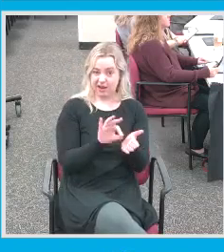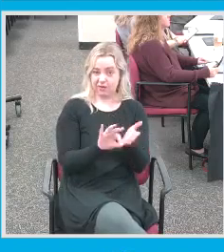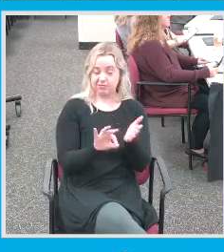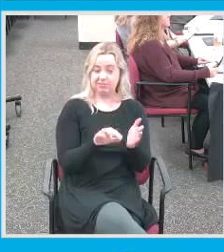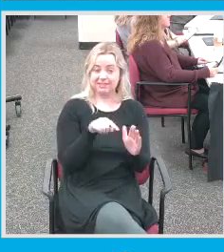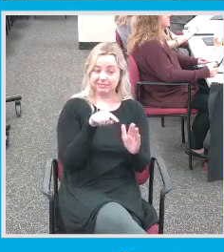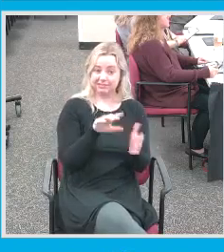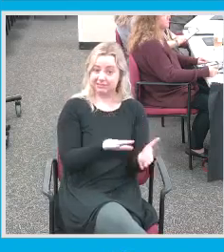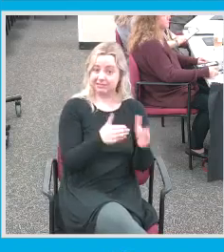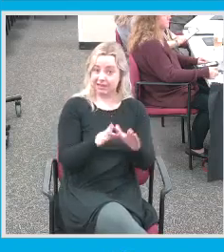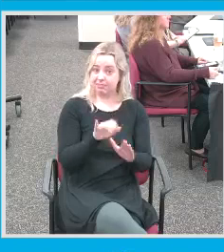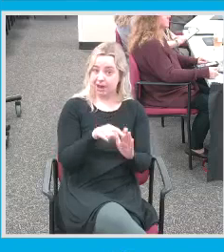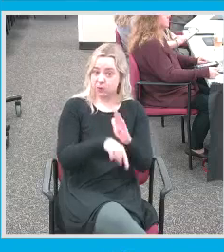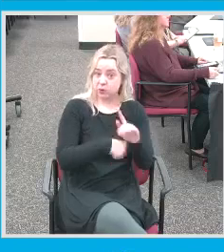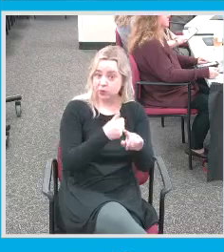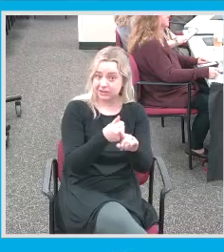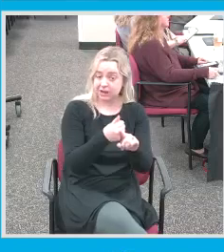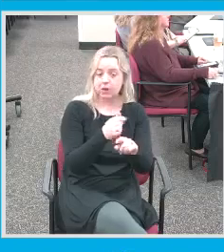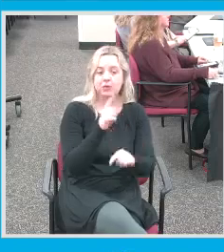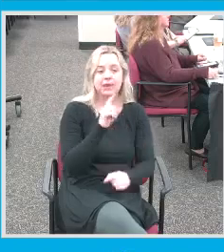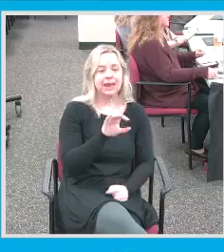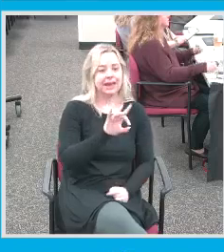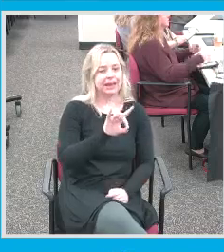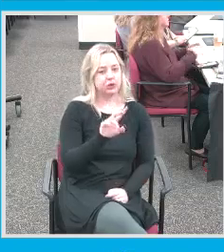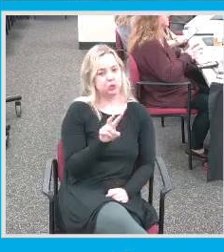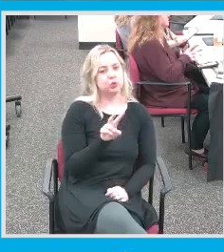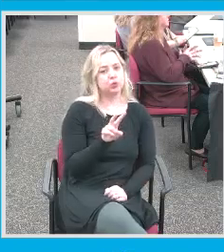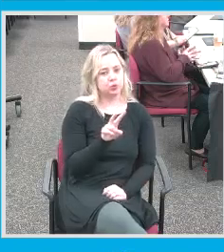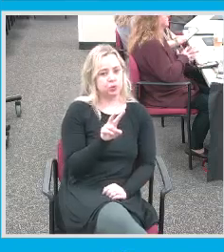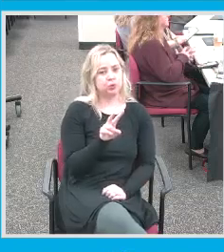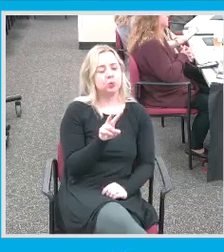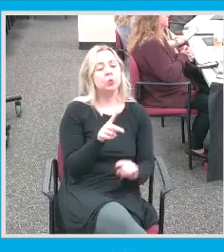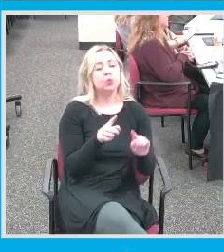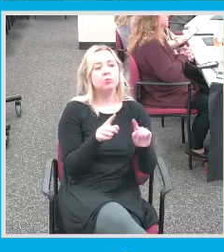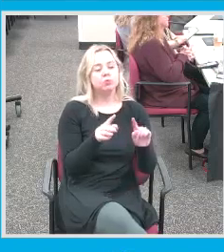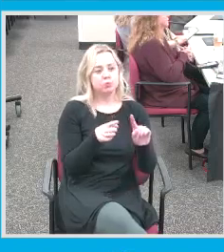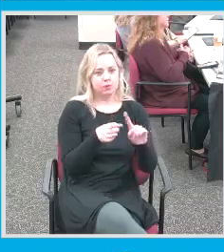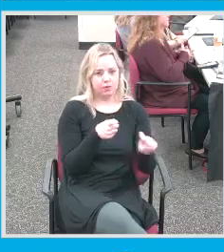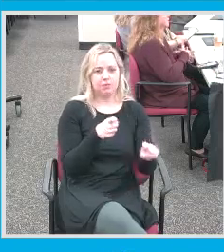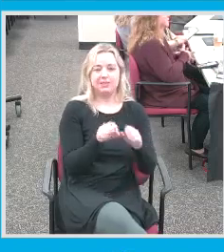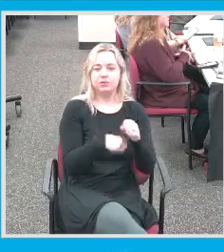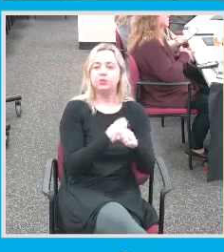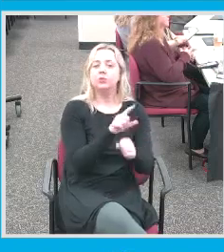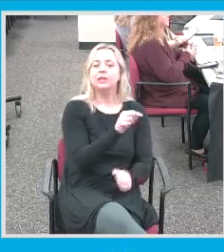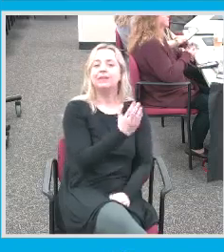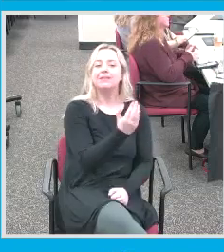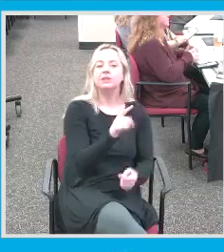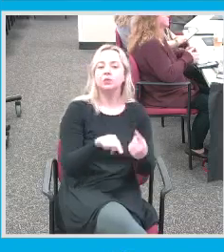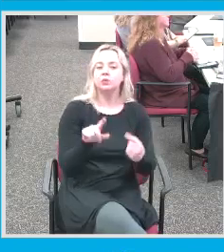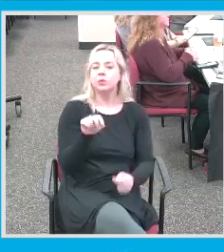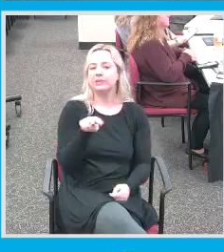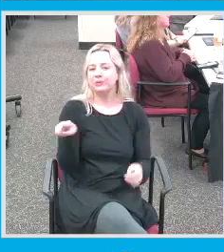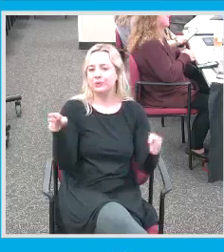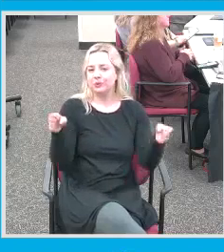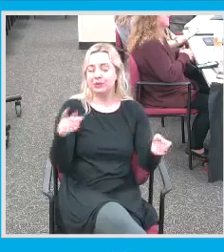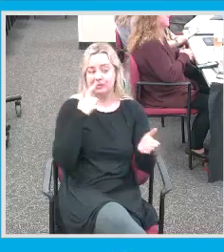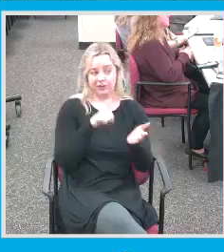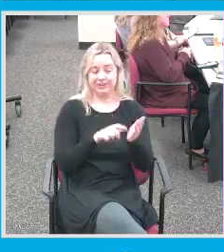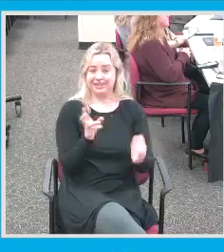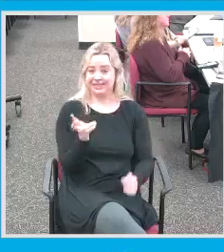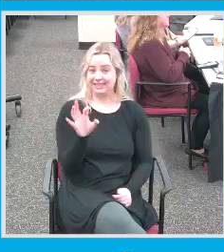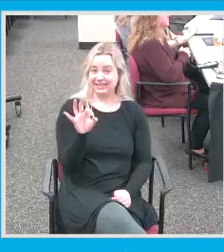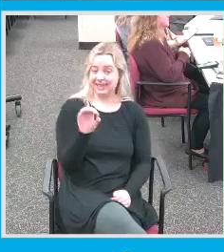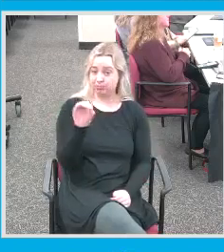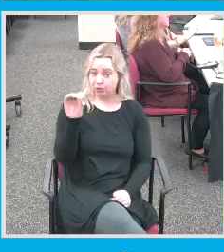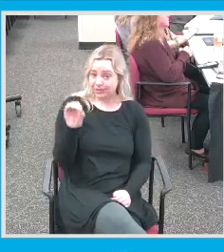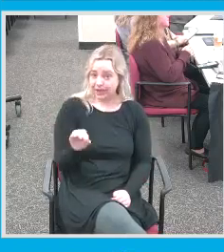is 82 youth from 2015 to 2022, so that's what we're looking at. And you'll notice that 69% were